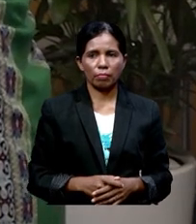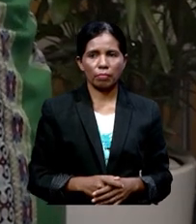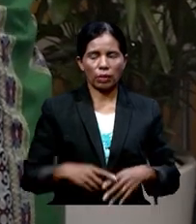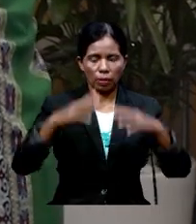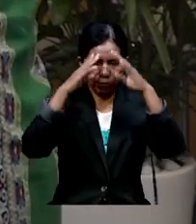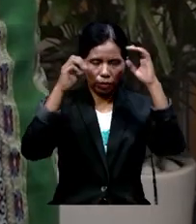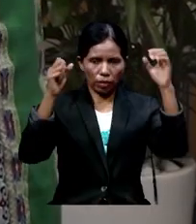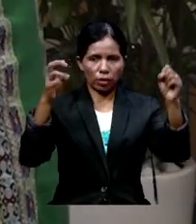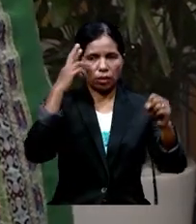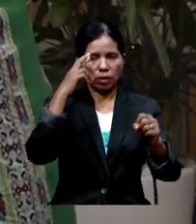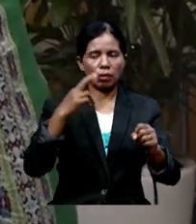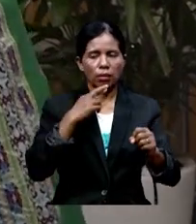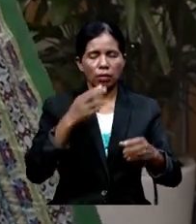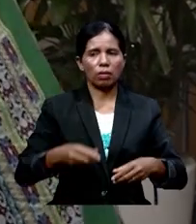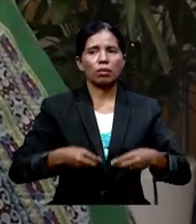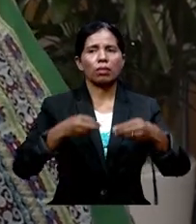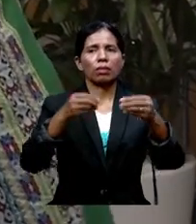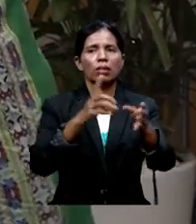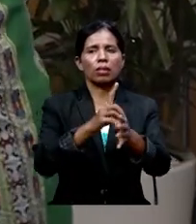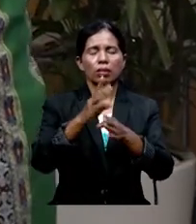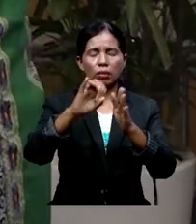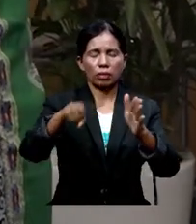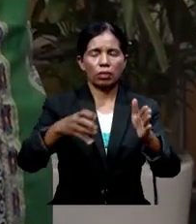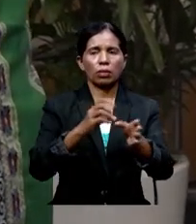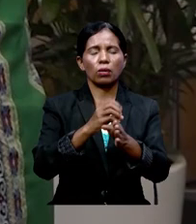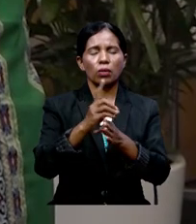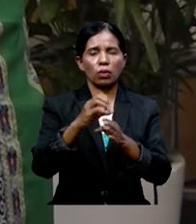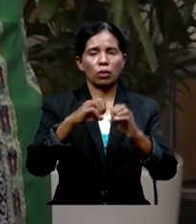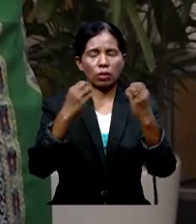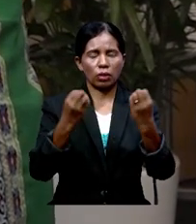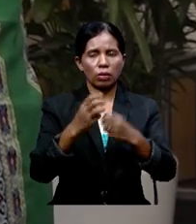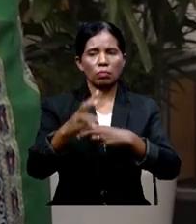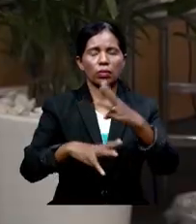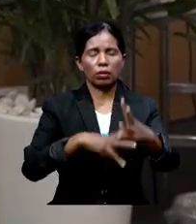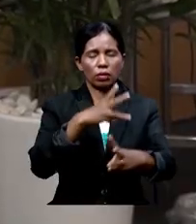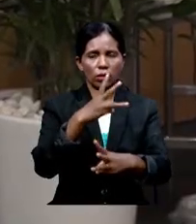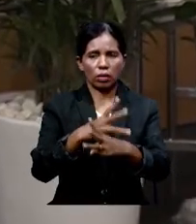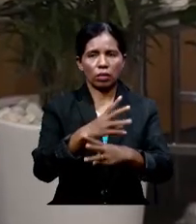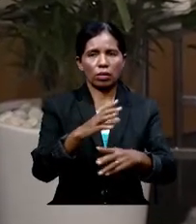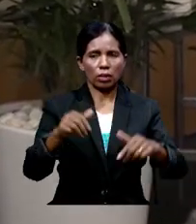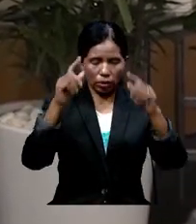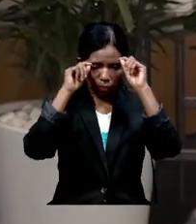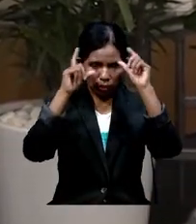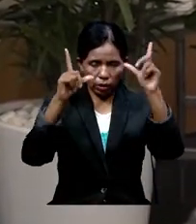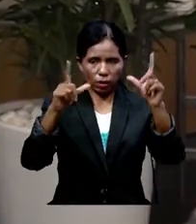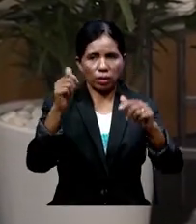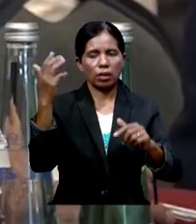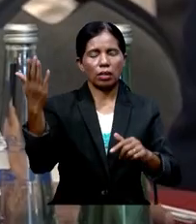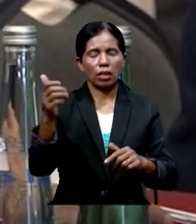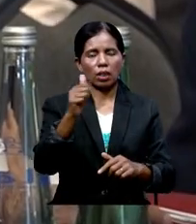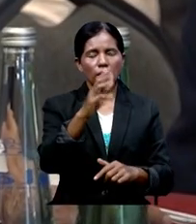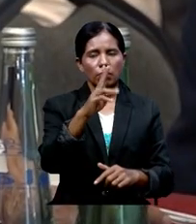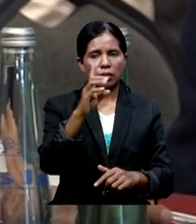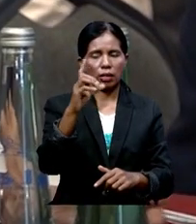Presidente Republika Jerål Jorta kondekora Diretora Jerål Organizasaun Mundiál Komersiu ho grau kolar Orden Timor-Leste iha Abu Dhabi kondekora